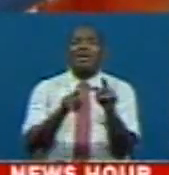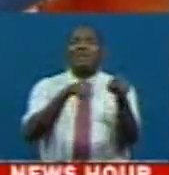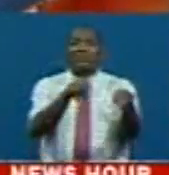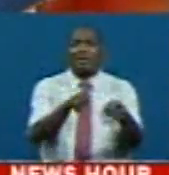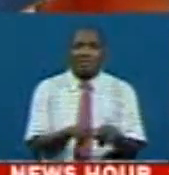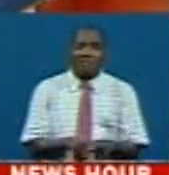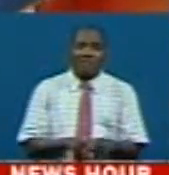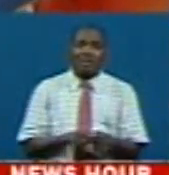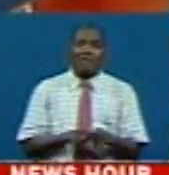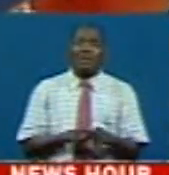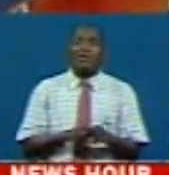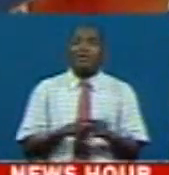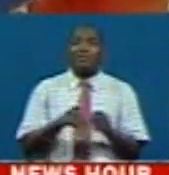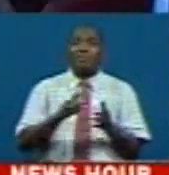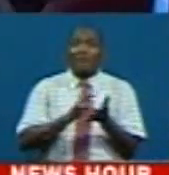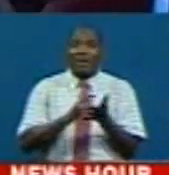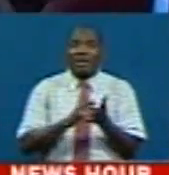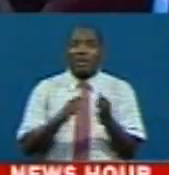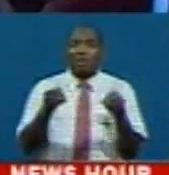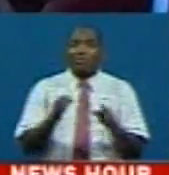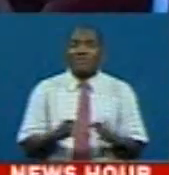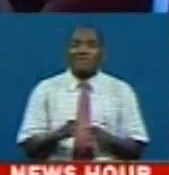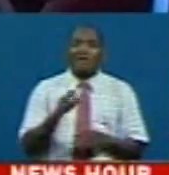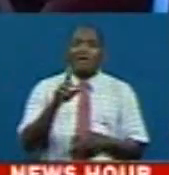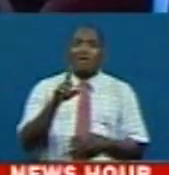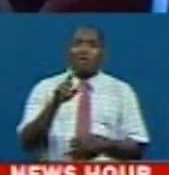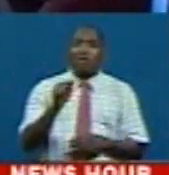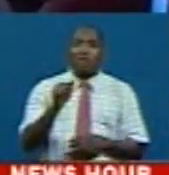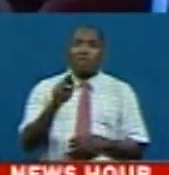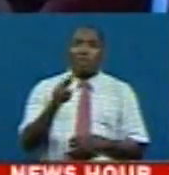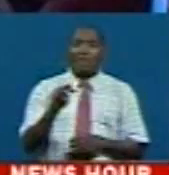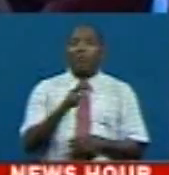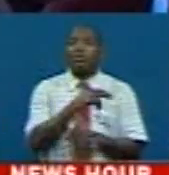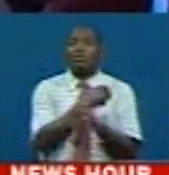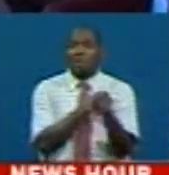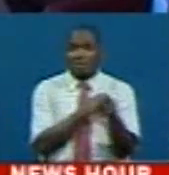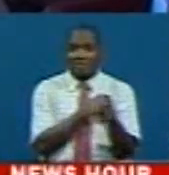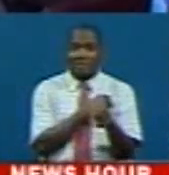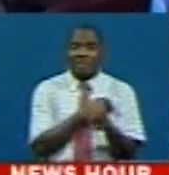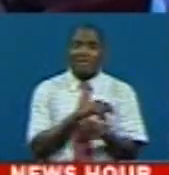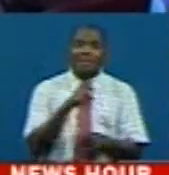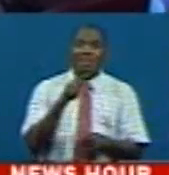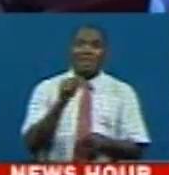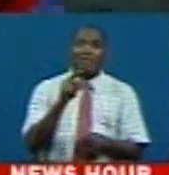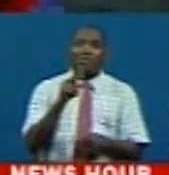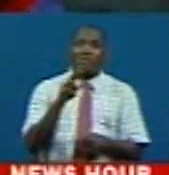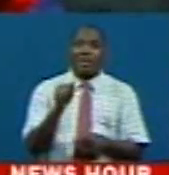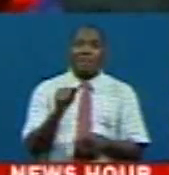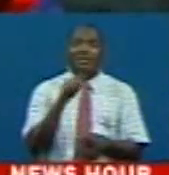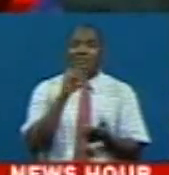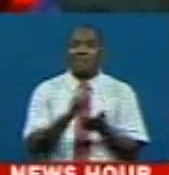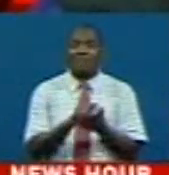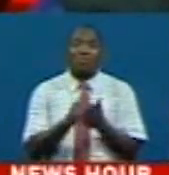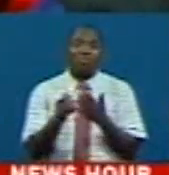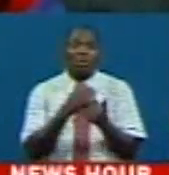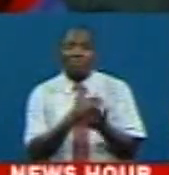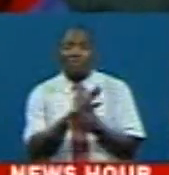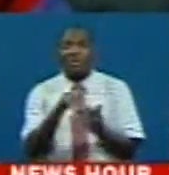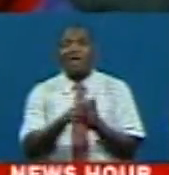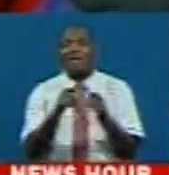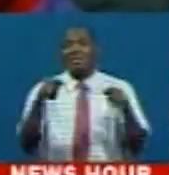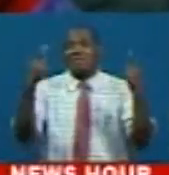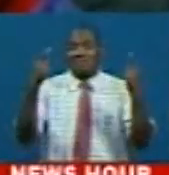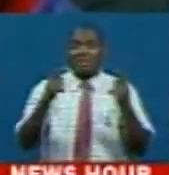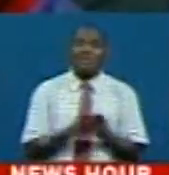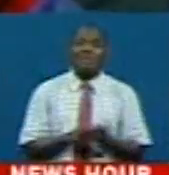The medical superintendent at the Lora Municipal Hospital, Dr. Justine Dakura, said despite these